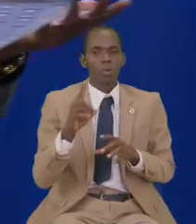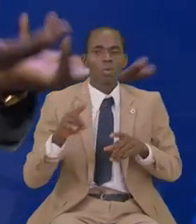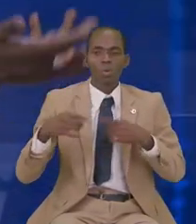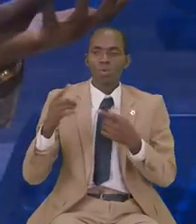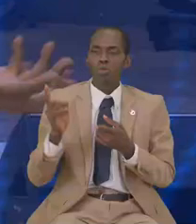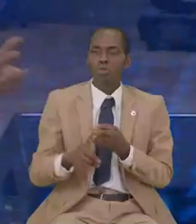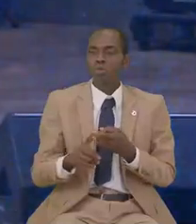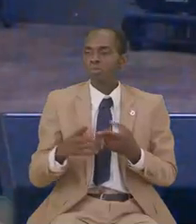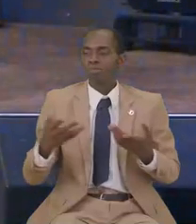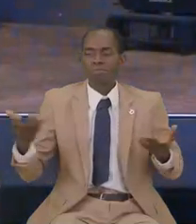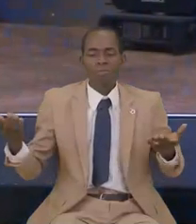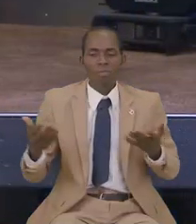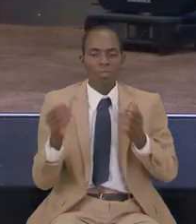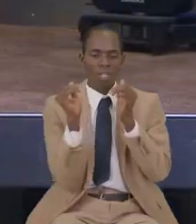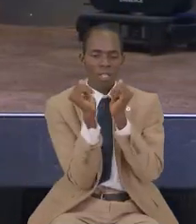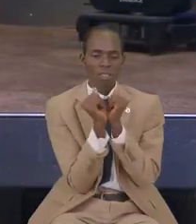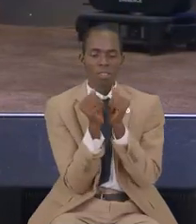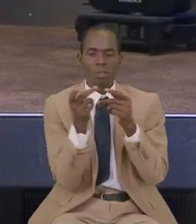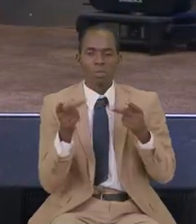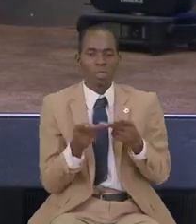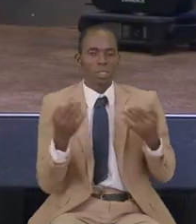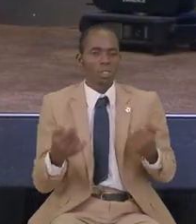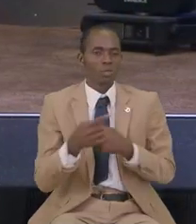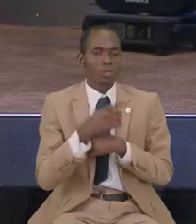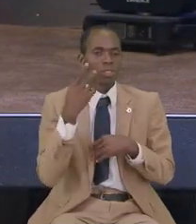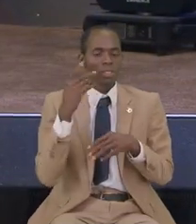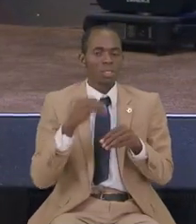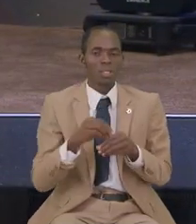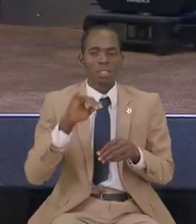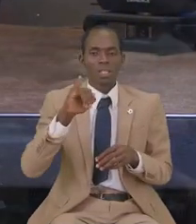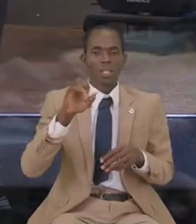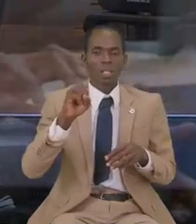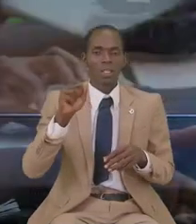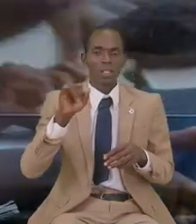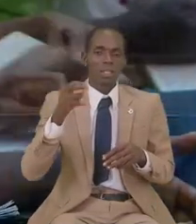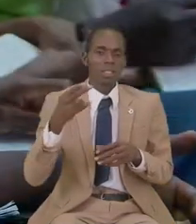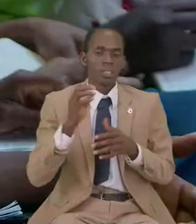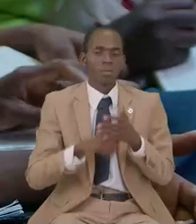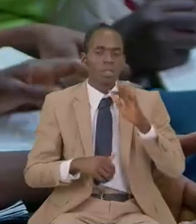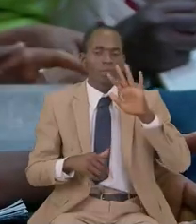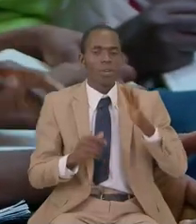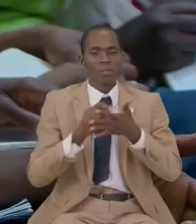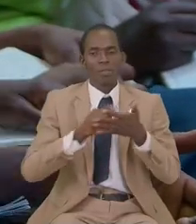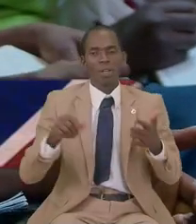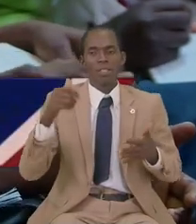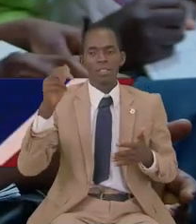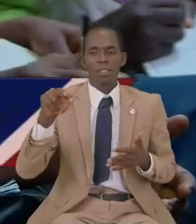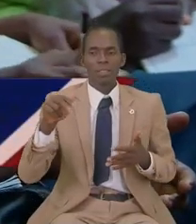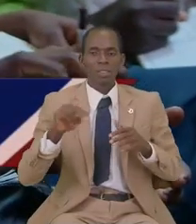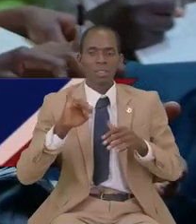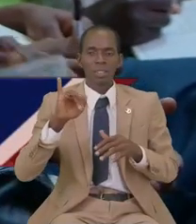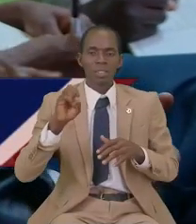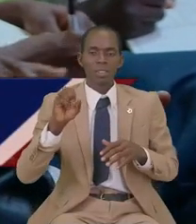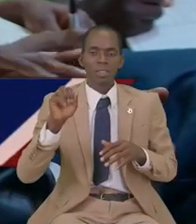different kinds of captivity. Look at Isaiah chapter 5, and we're looking at verse 13. Isaiah